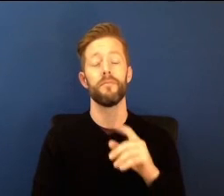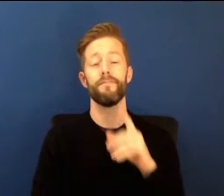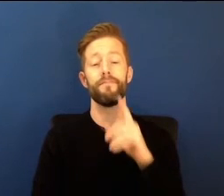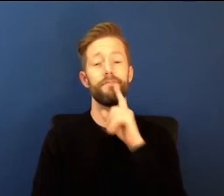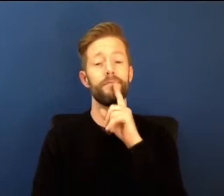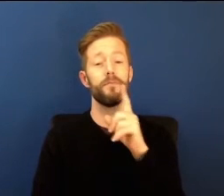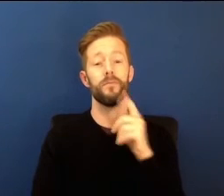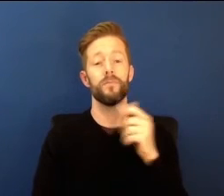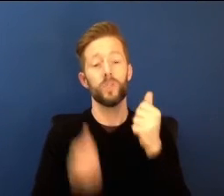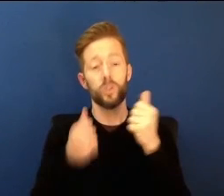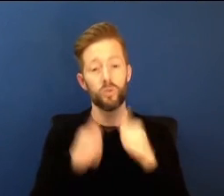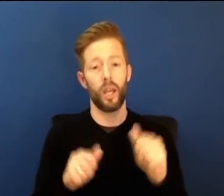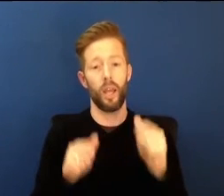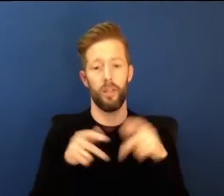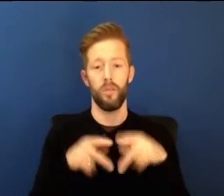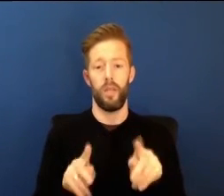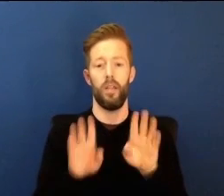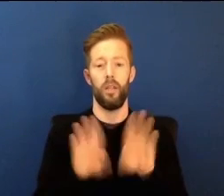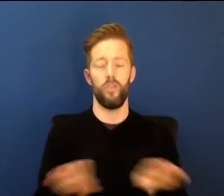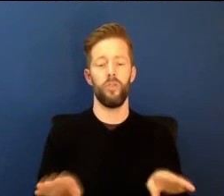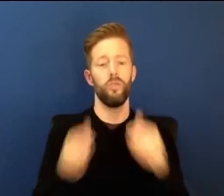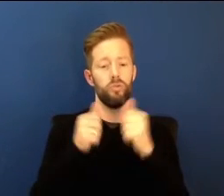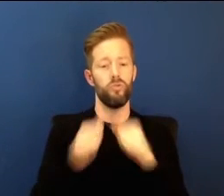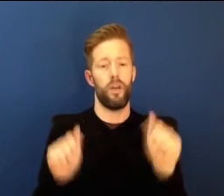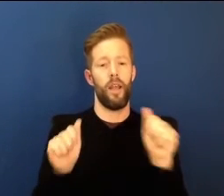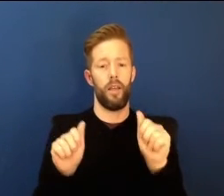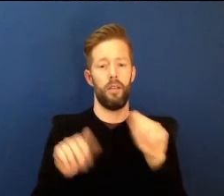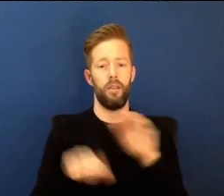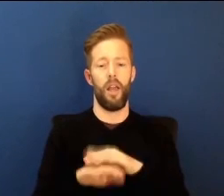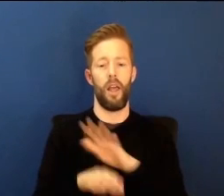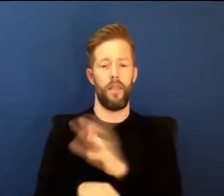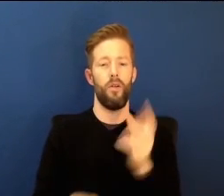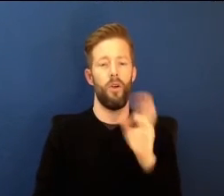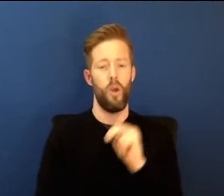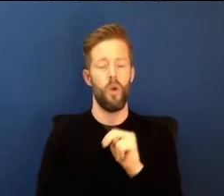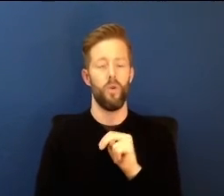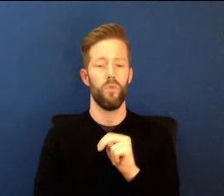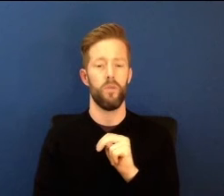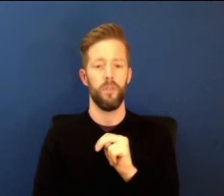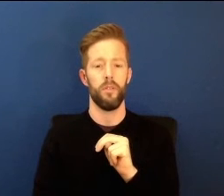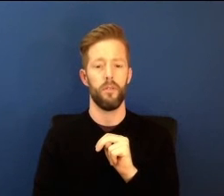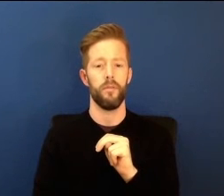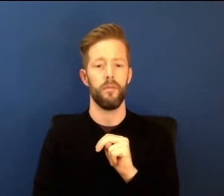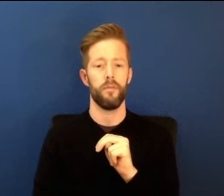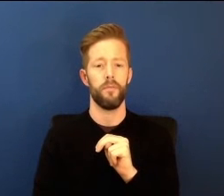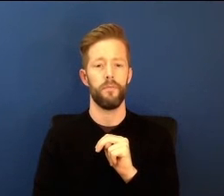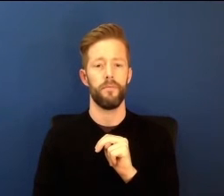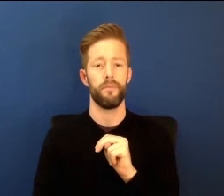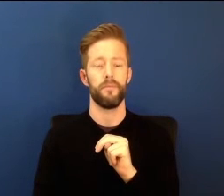really try to let the children try it on their own,